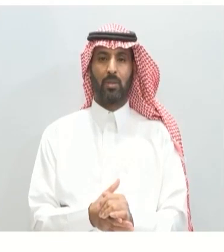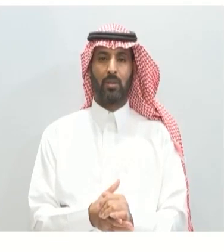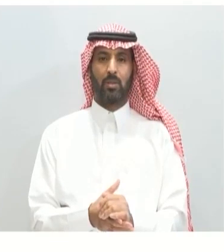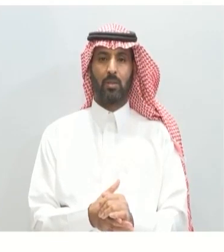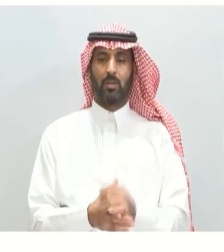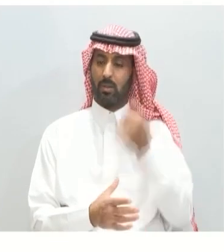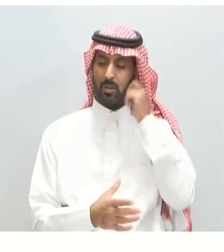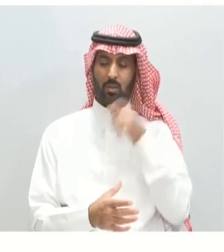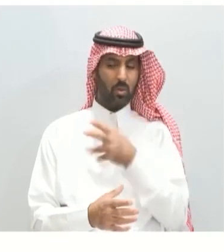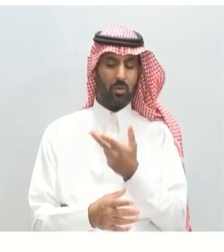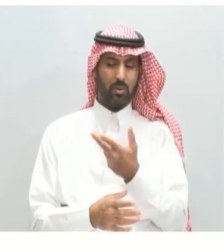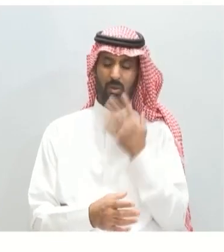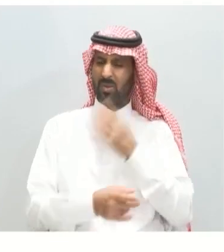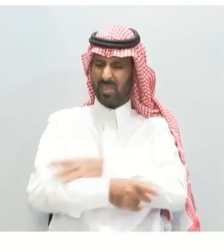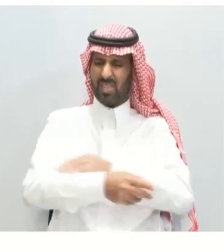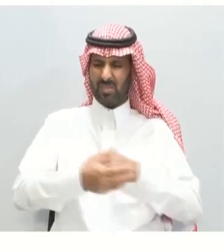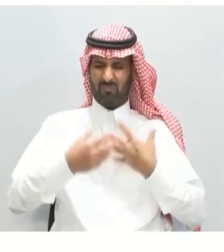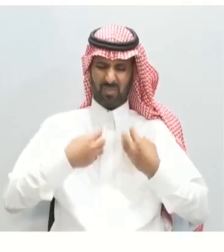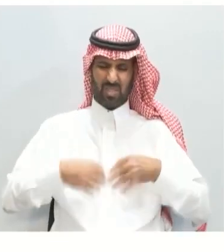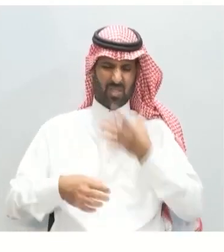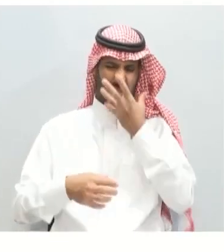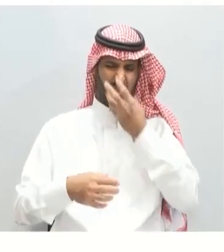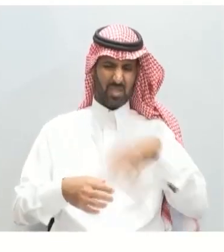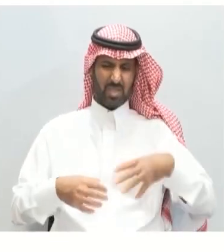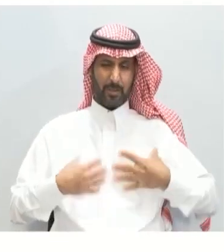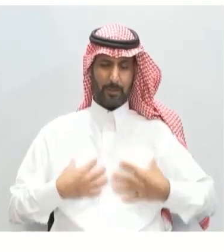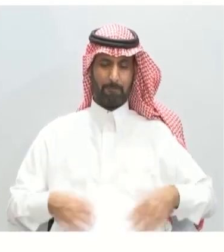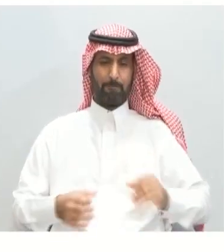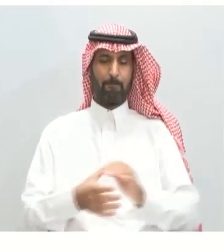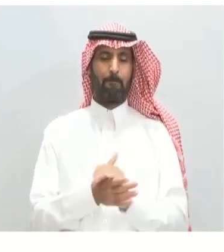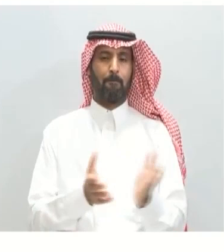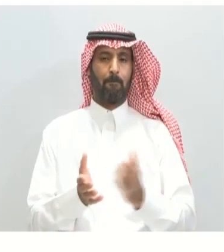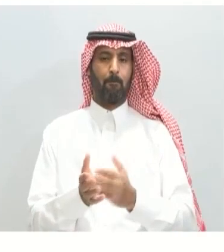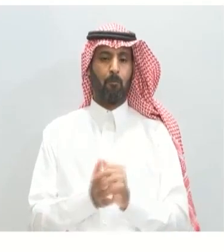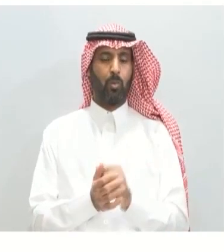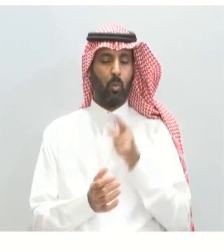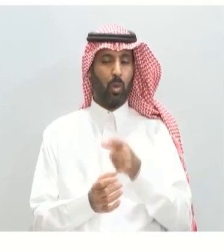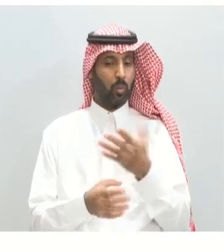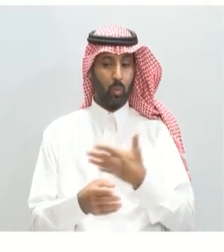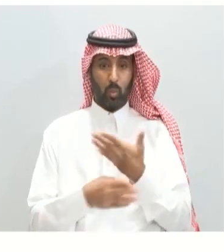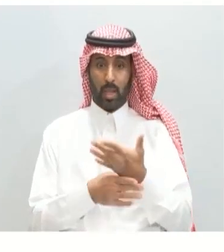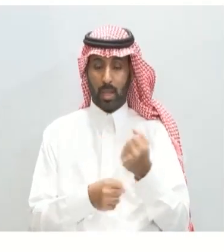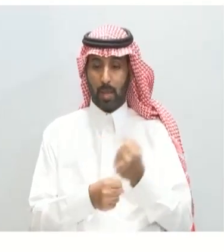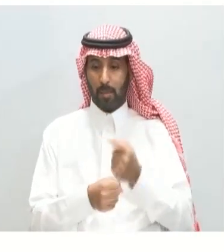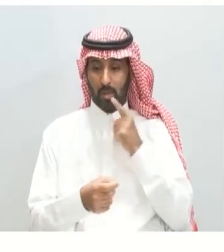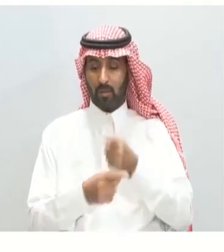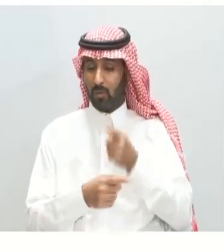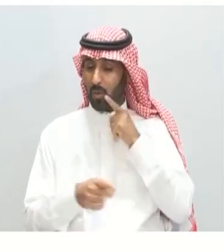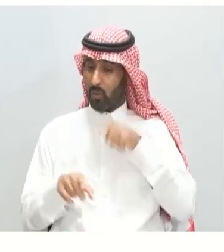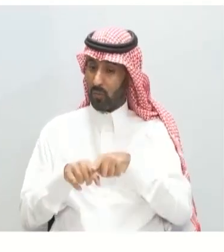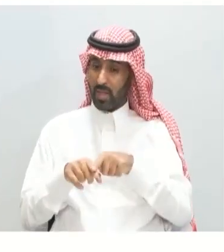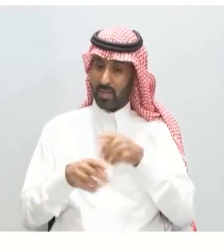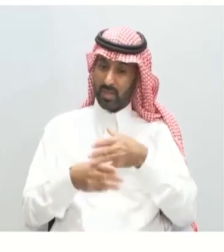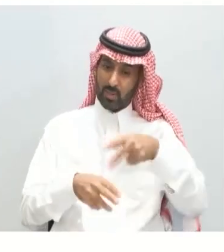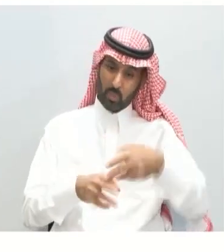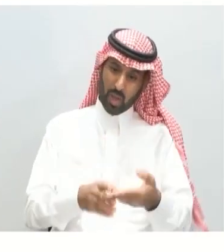she will get dirty. She will get dirty. So what will happen if friend falls over in the mud? You say